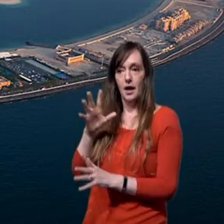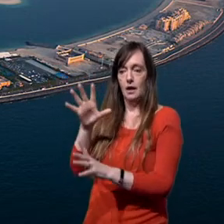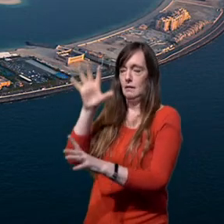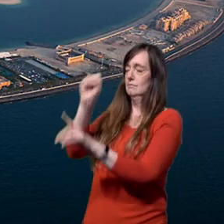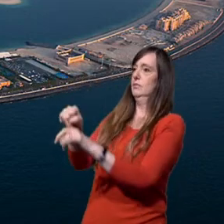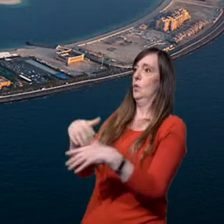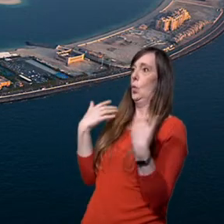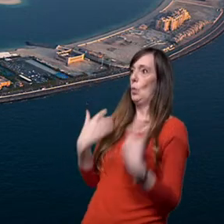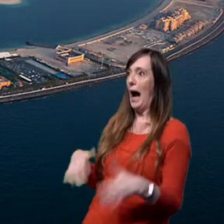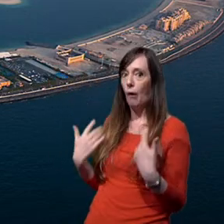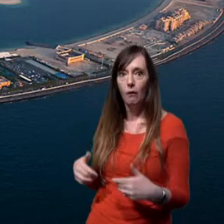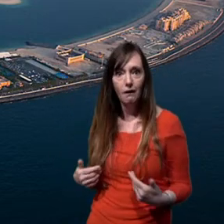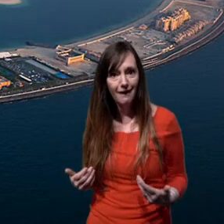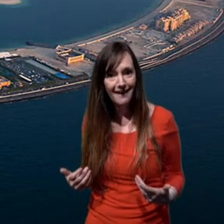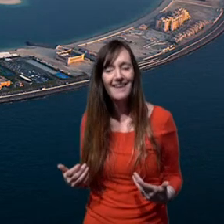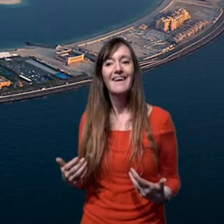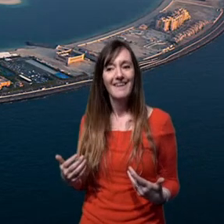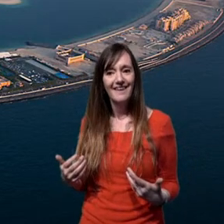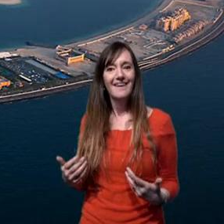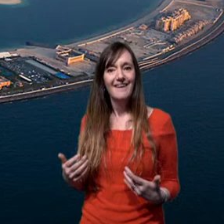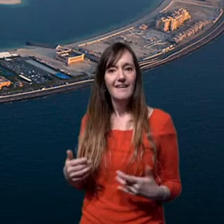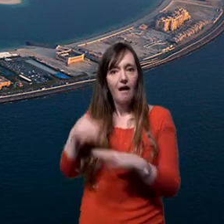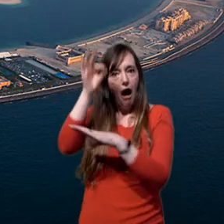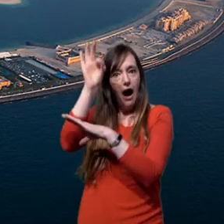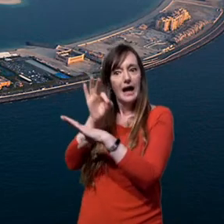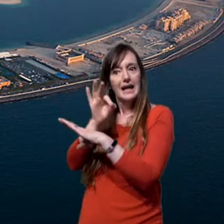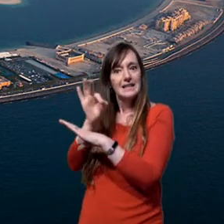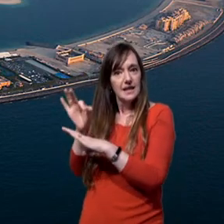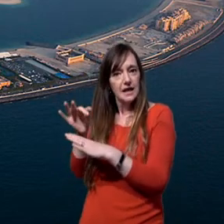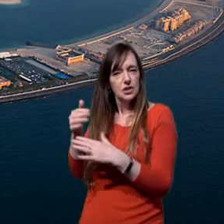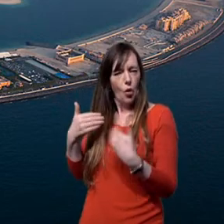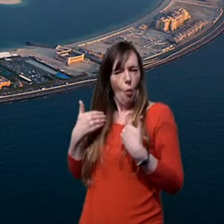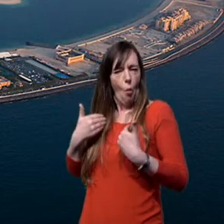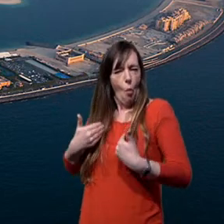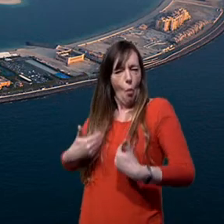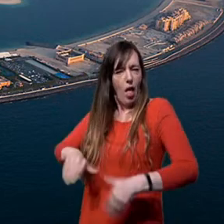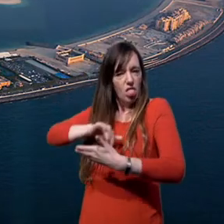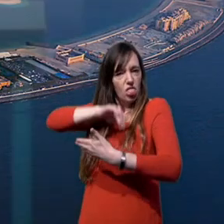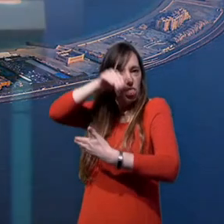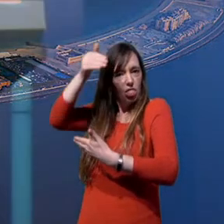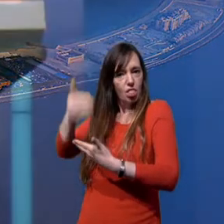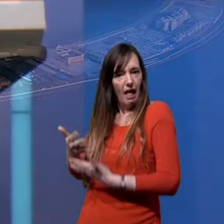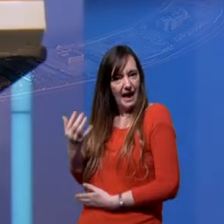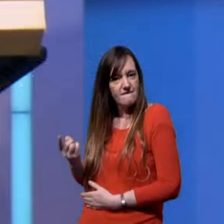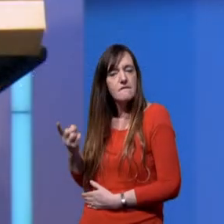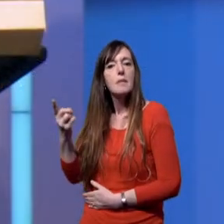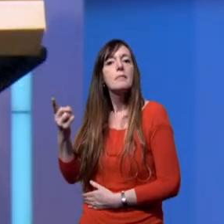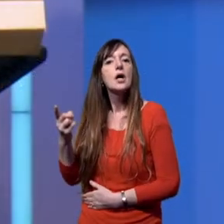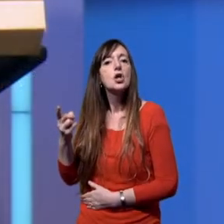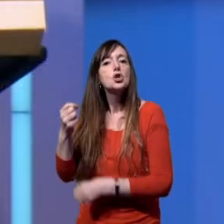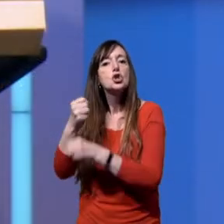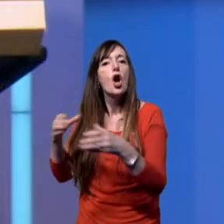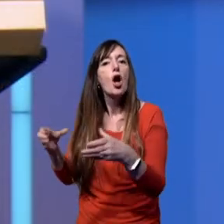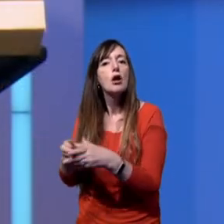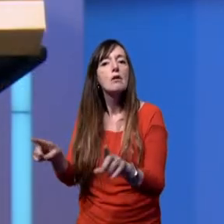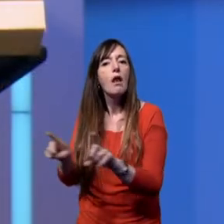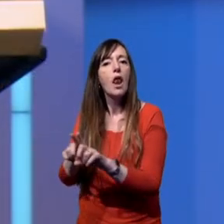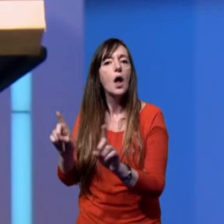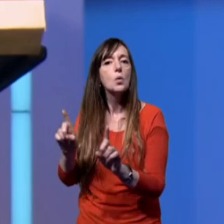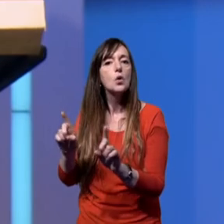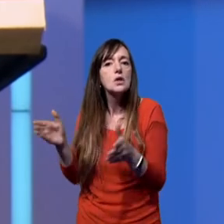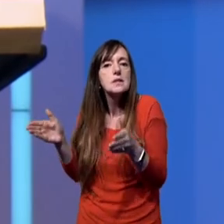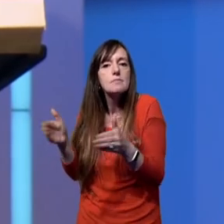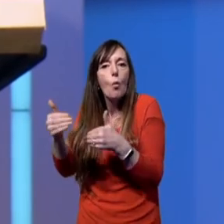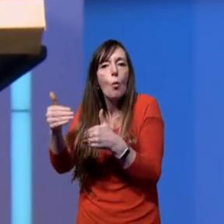It's renowned for its architecture and wealth. And yet the church over there is small and